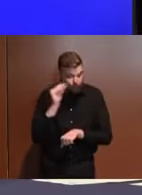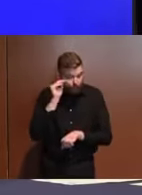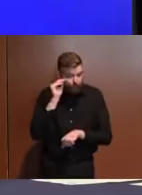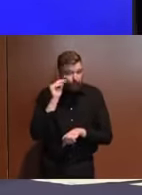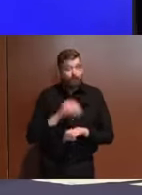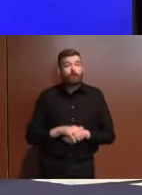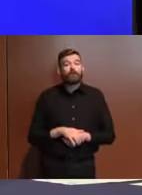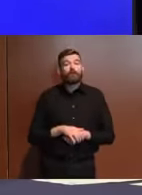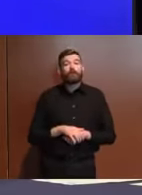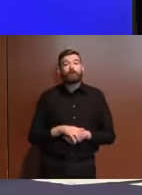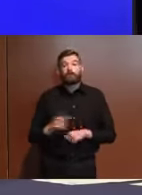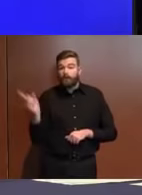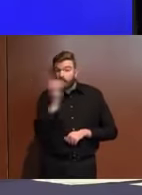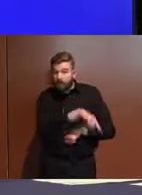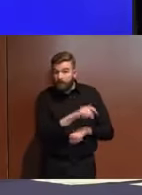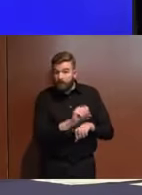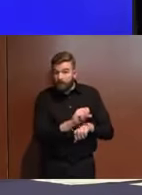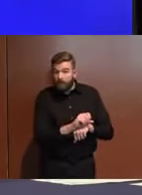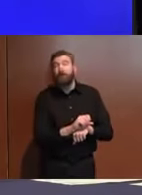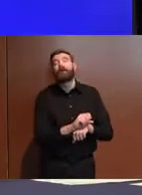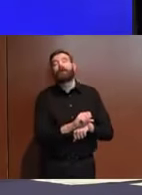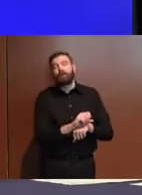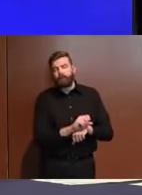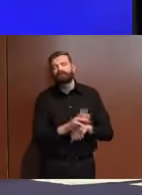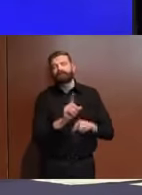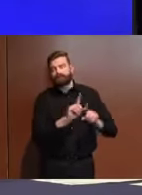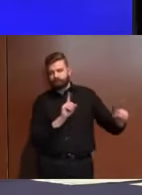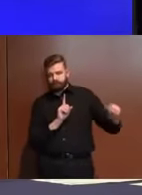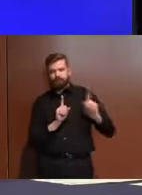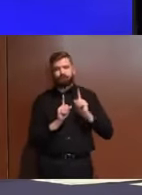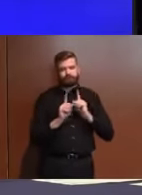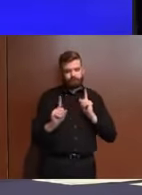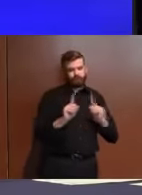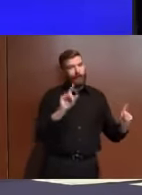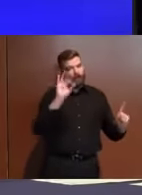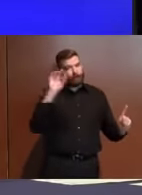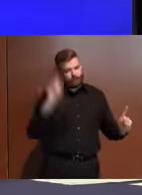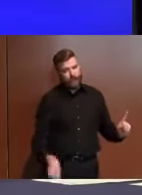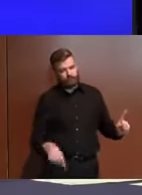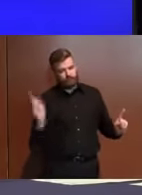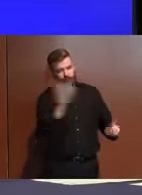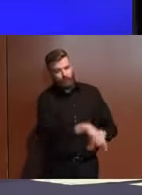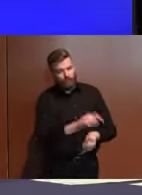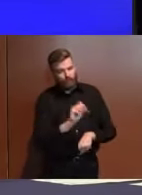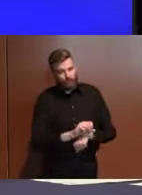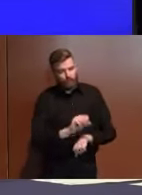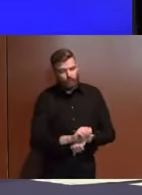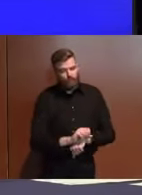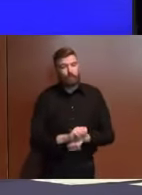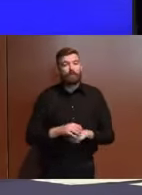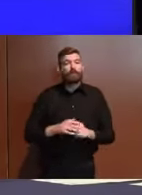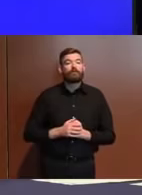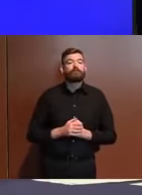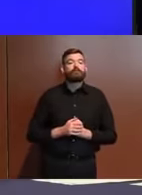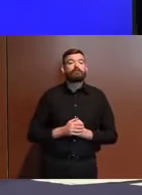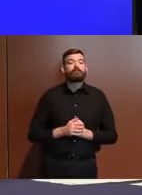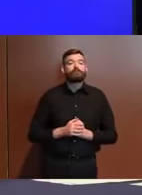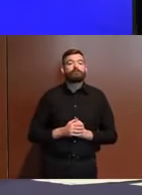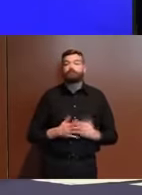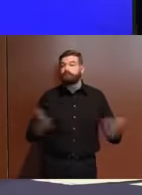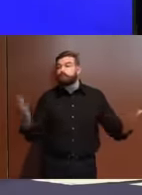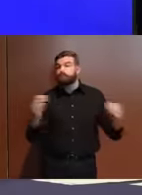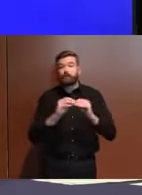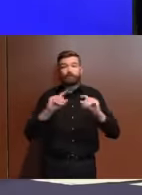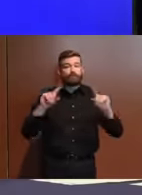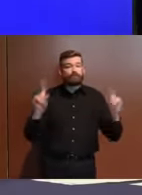something? Please. We're going to come across. Thank you. You want to come around this side? Thanks. So these are more questions from Closer, please.